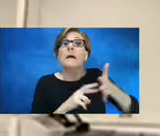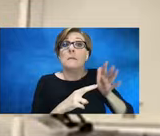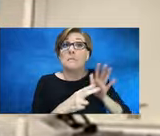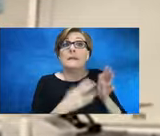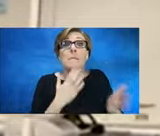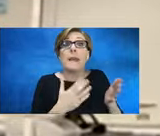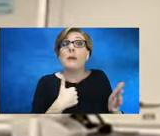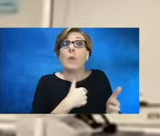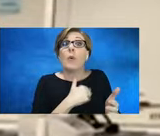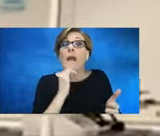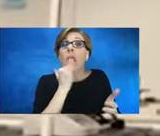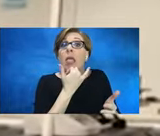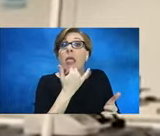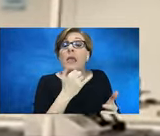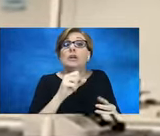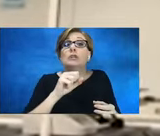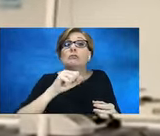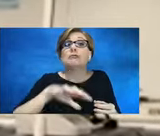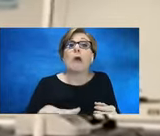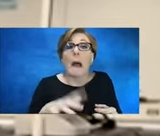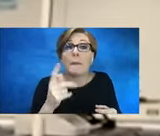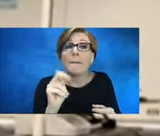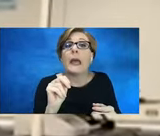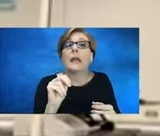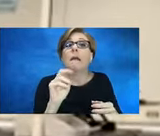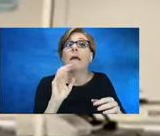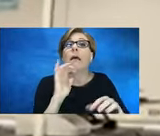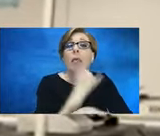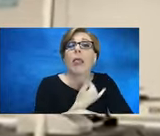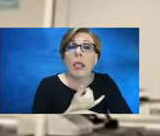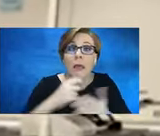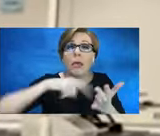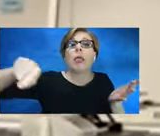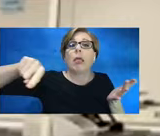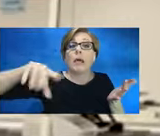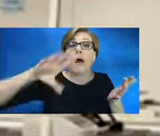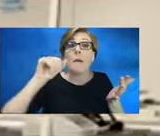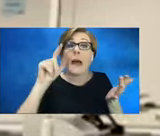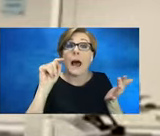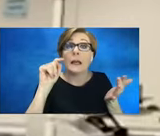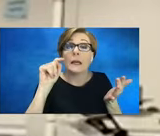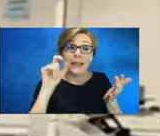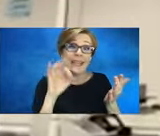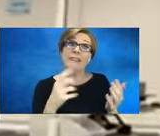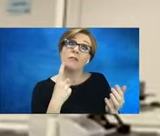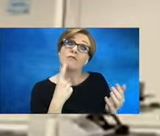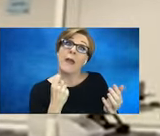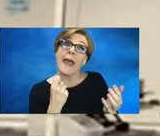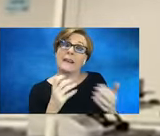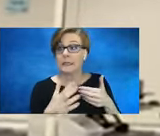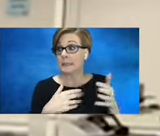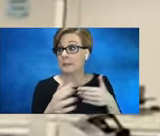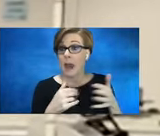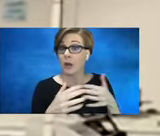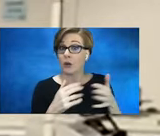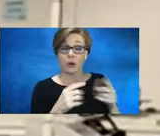might drop a pen or make an inadvertent mark on a ballot. Well, that would not matter if we did that, because we have